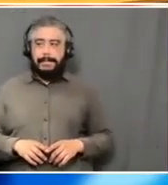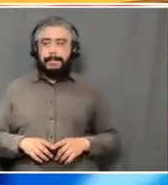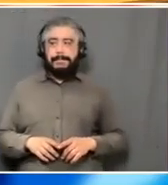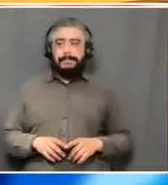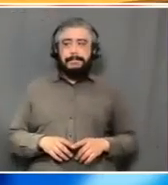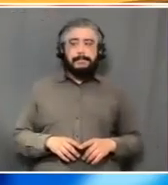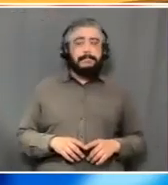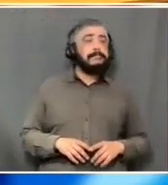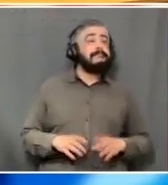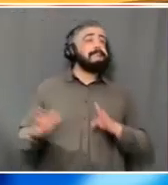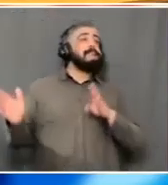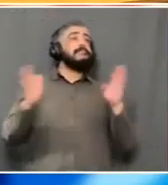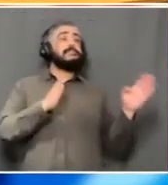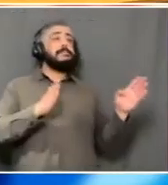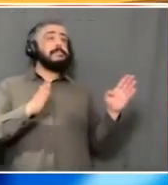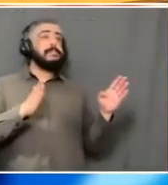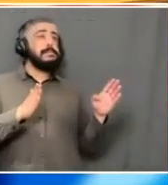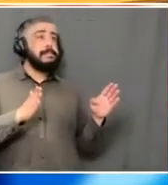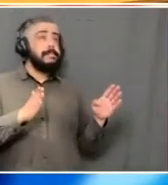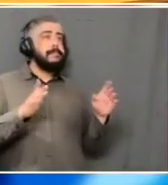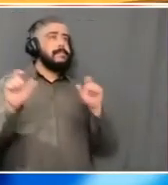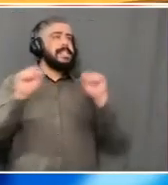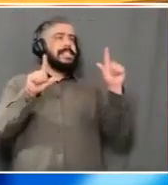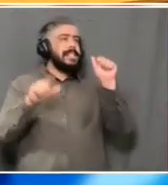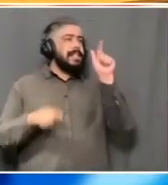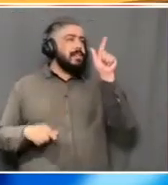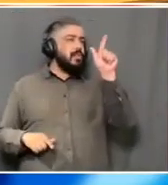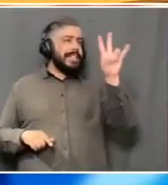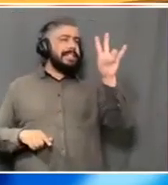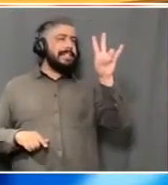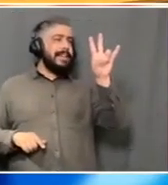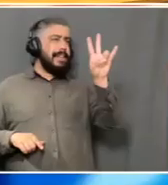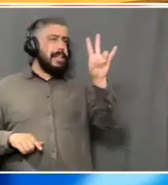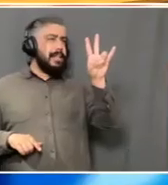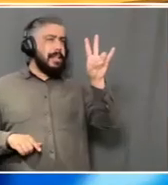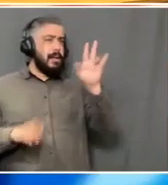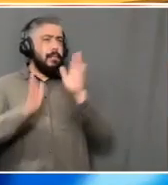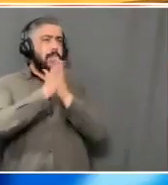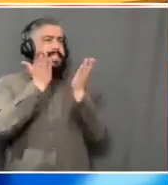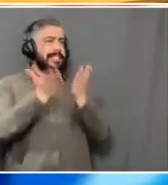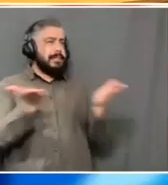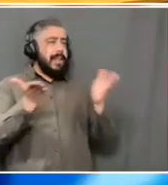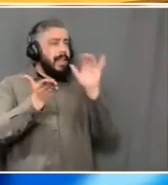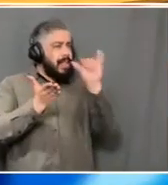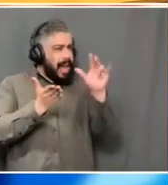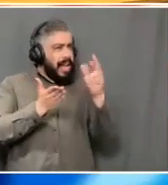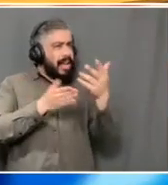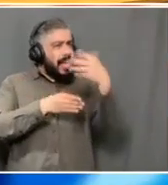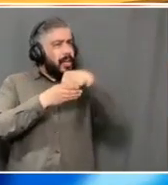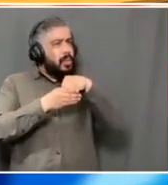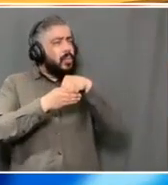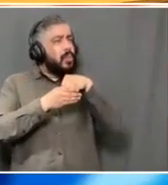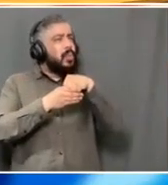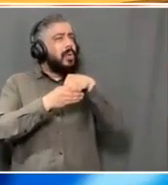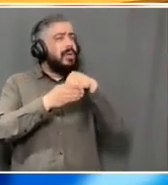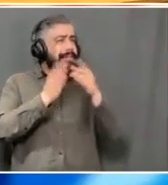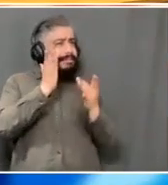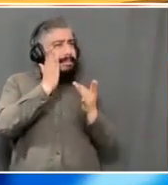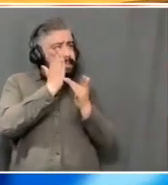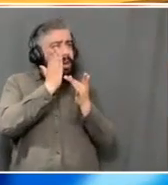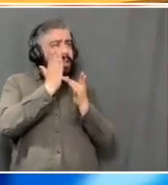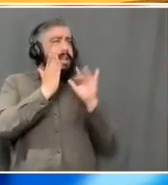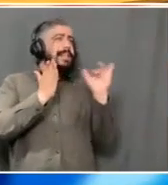On slide 27, books and supplies, does that include technology such as